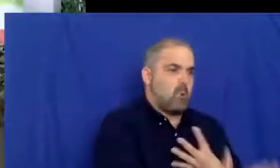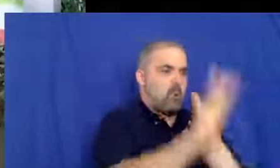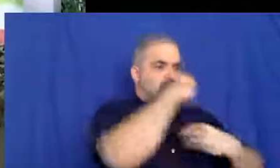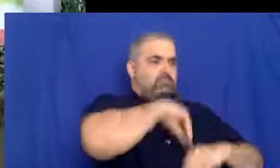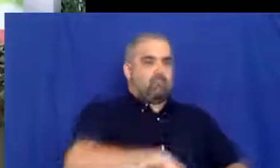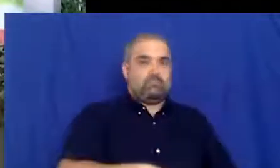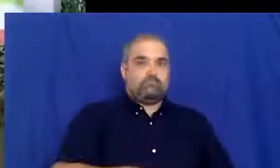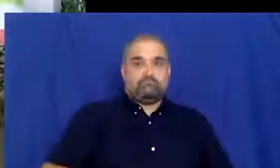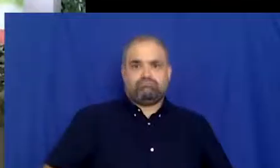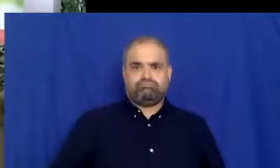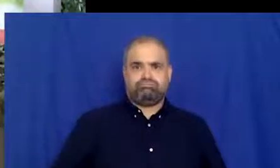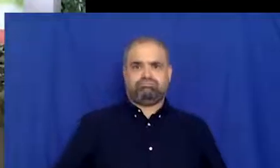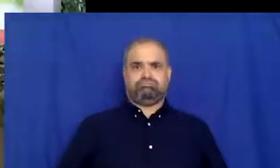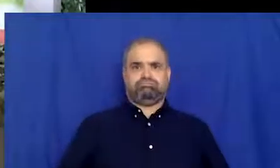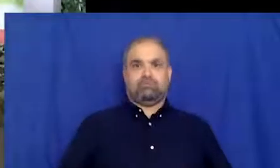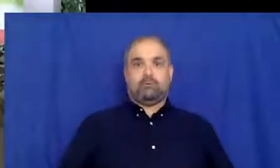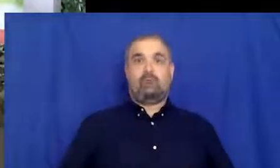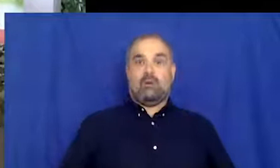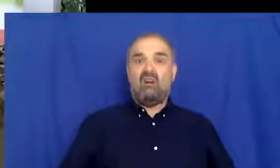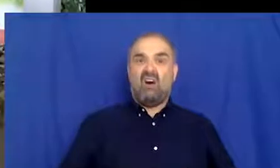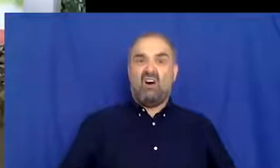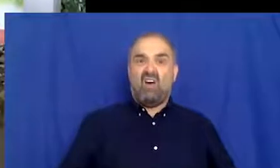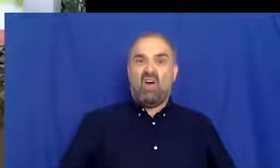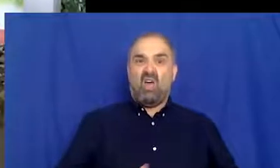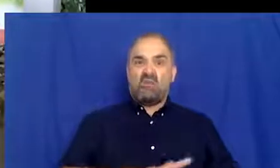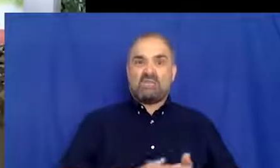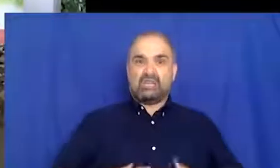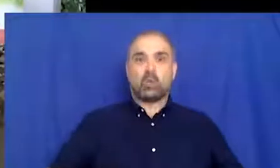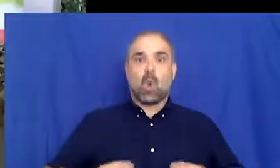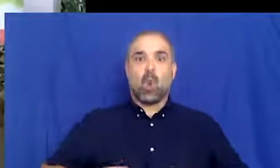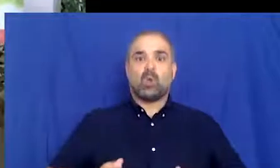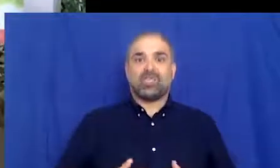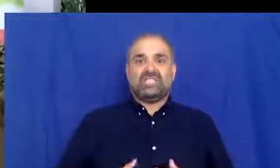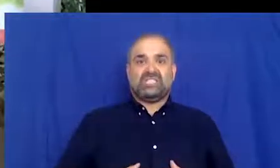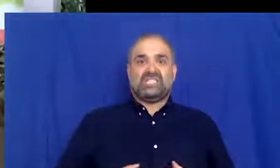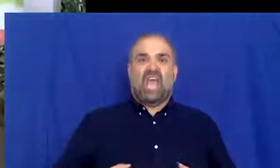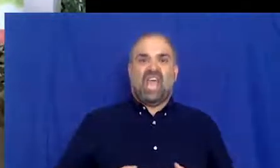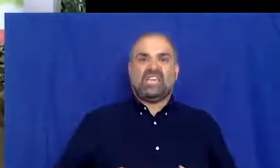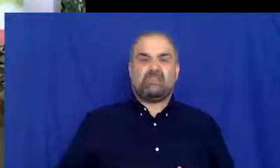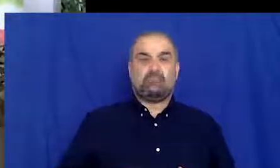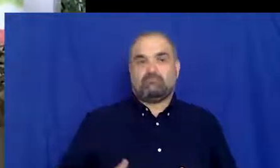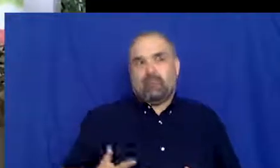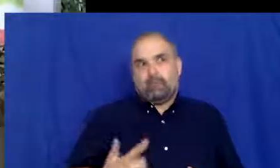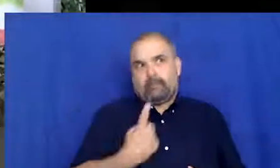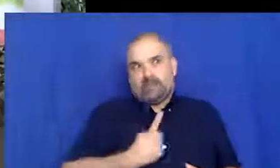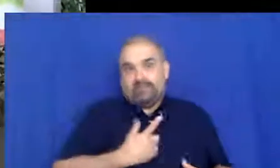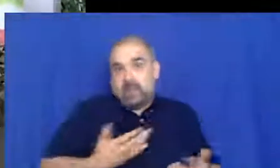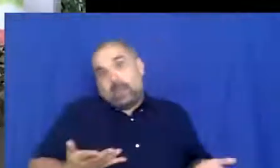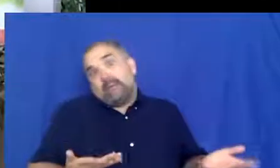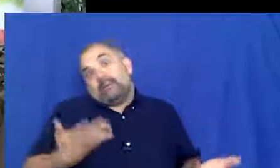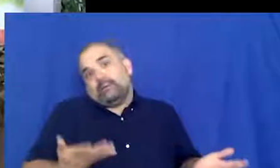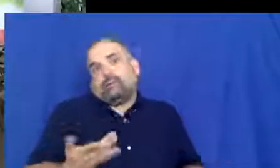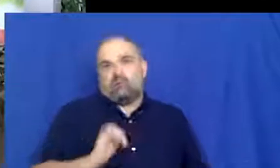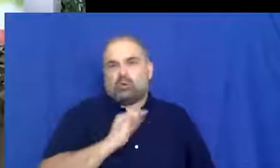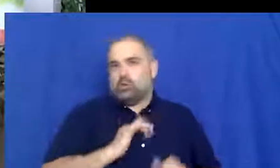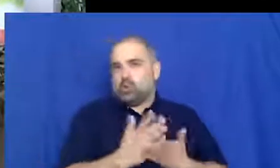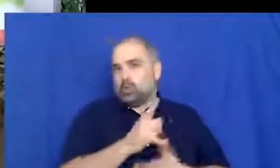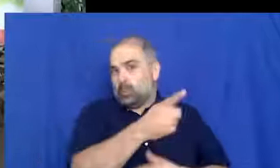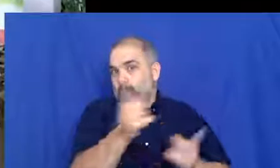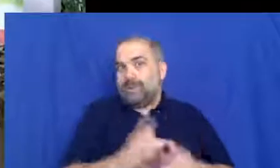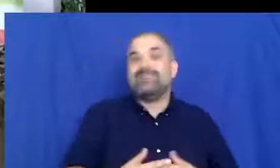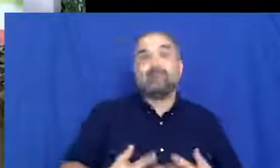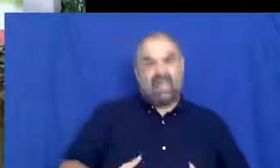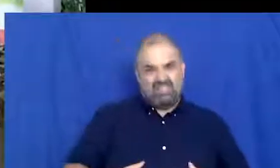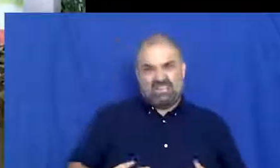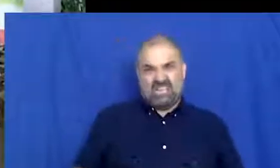our clothes can get quite tight on us because we've obviously expanded a little bit. Speaking for myself, I'm not sure about you guys.